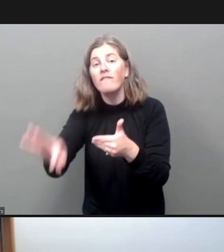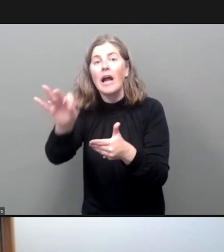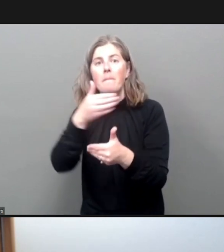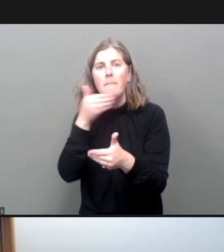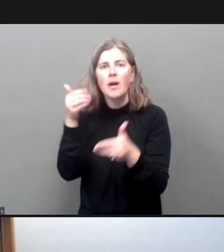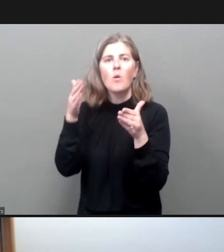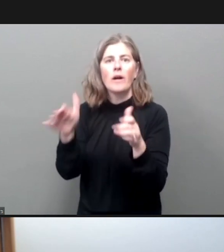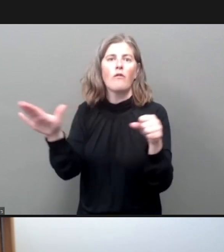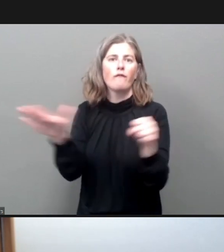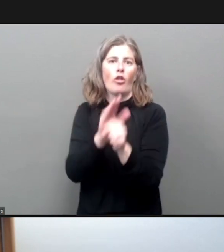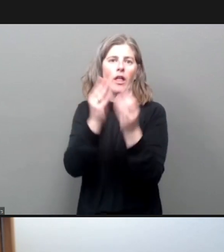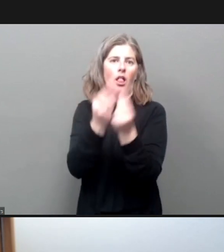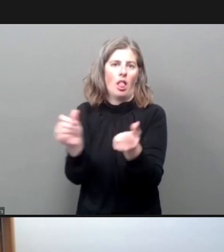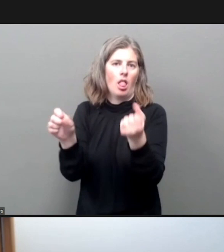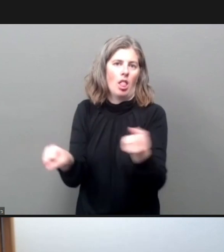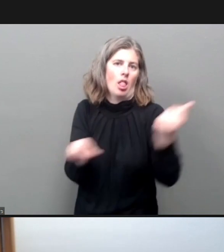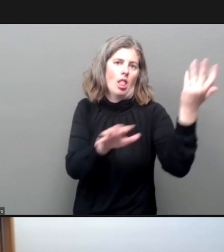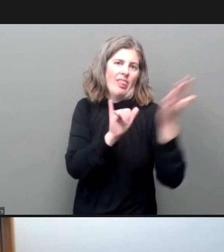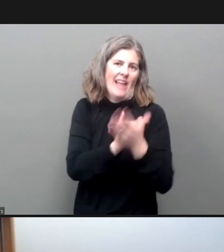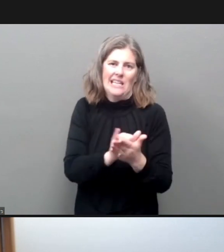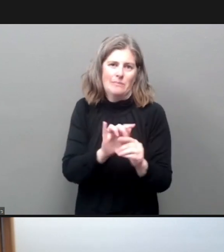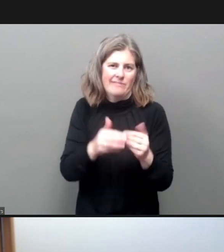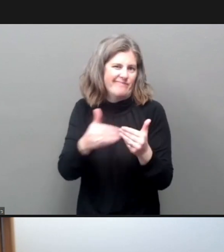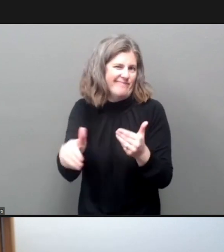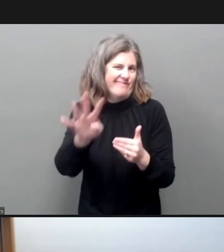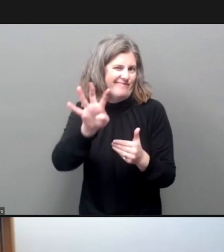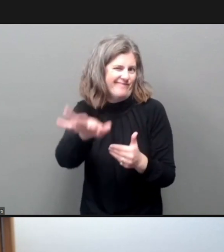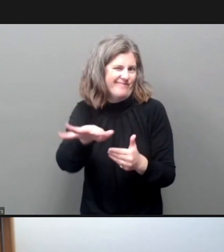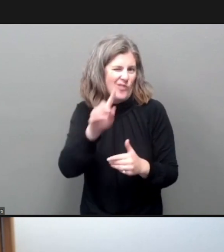completely eradicate it. Thank you.